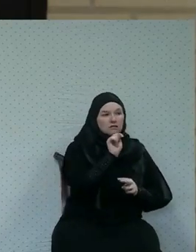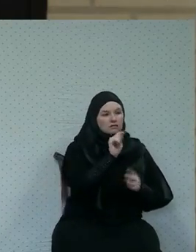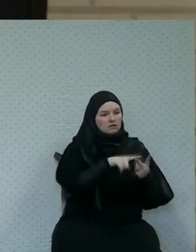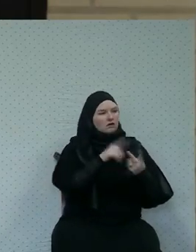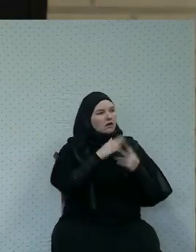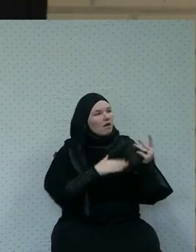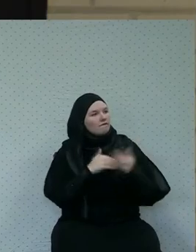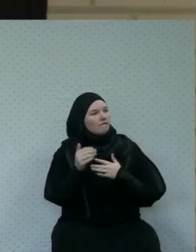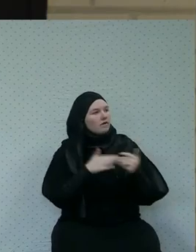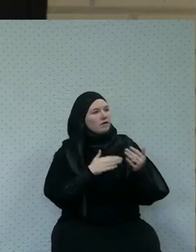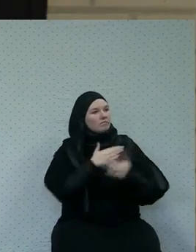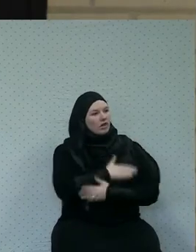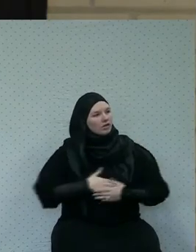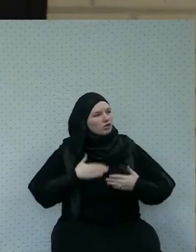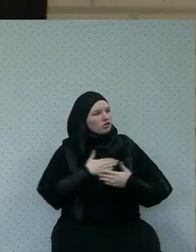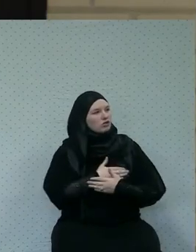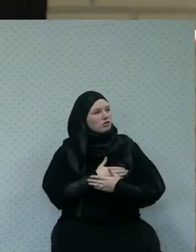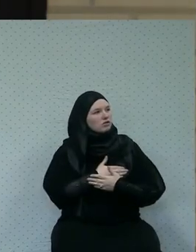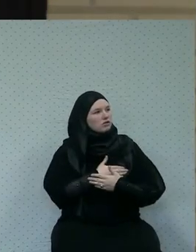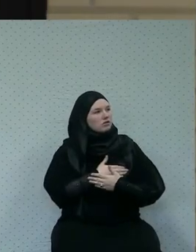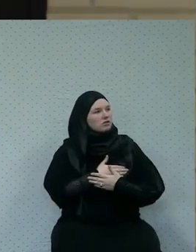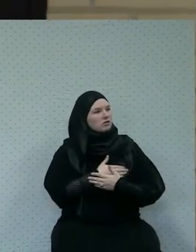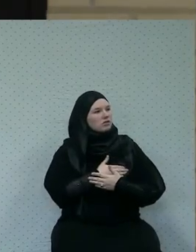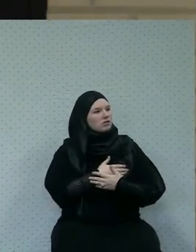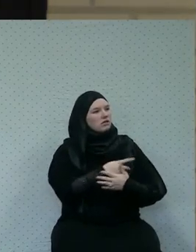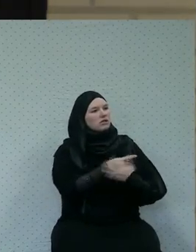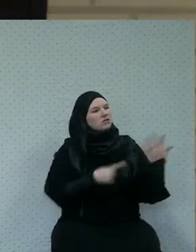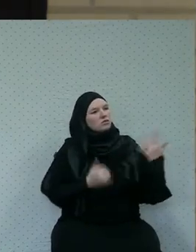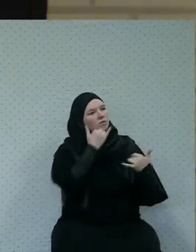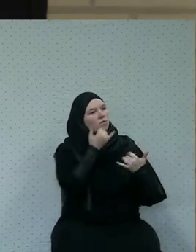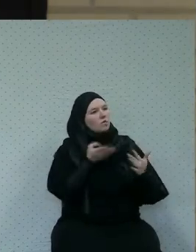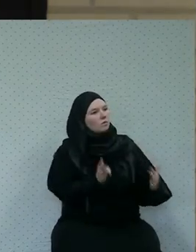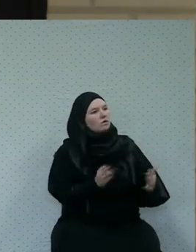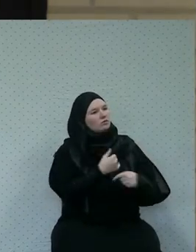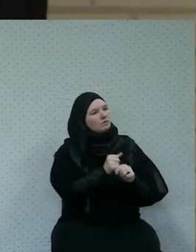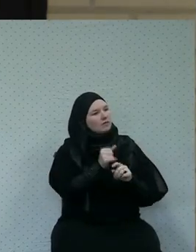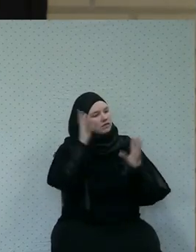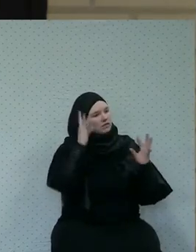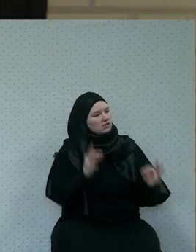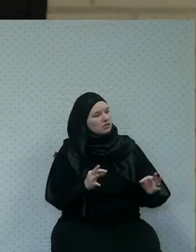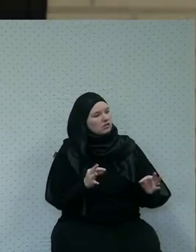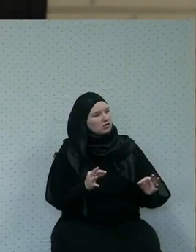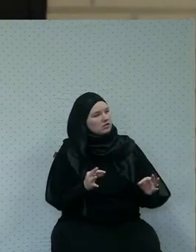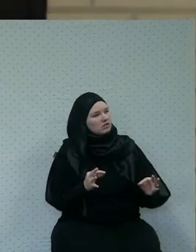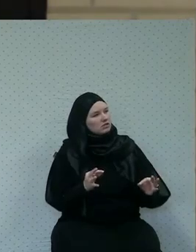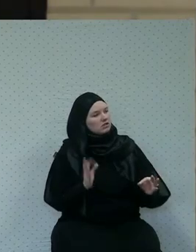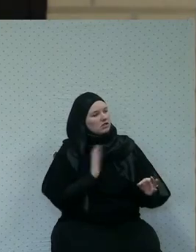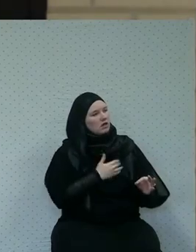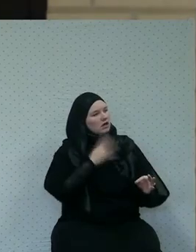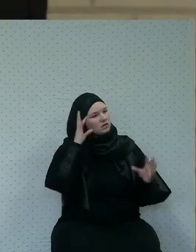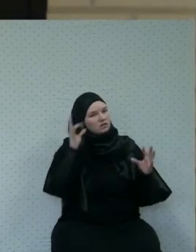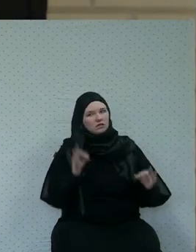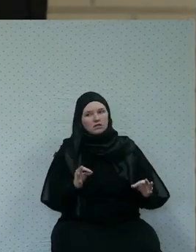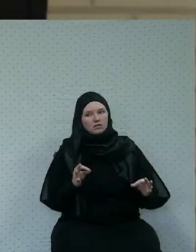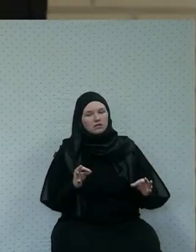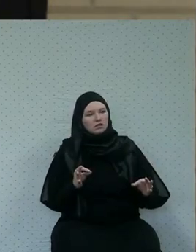comfort, pleasure, or convenience. Those are the wrong measures to make decisions. Our decisions should be based on one